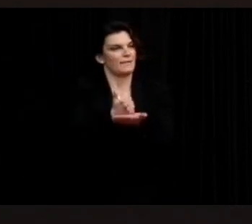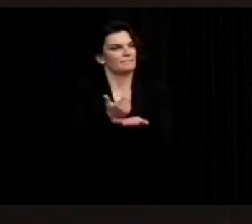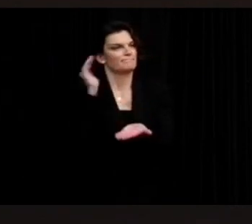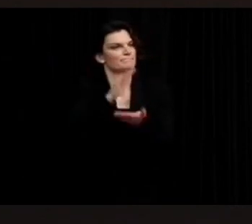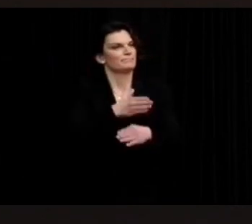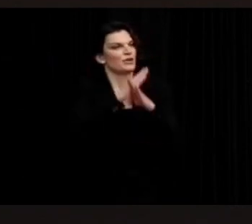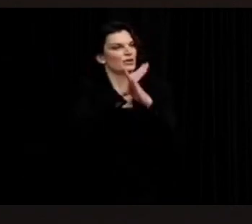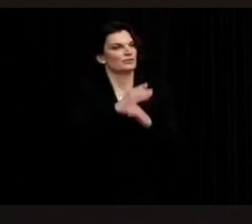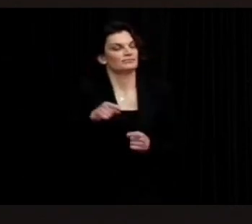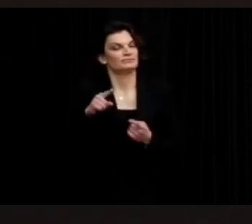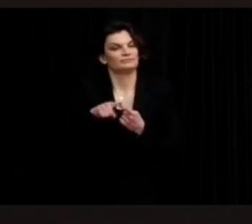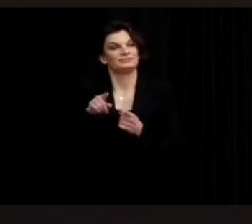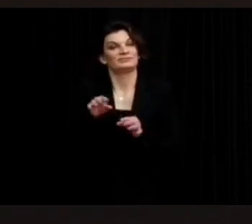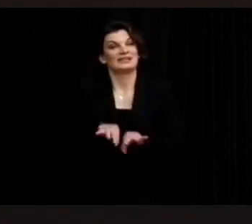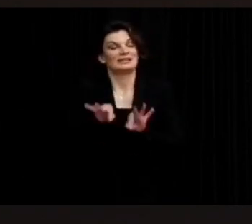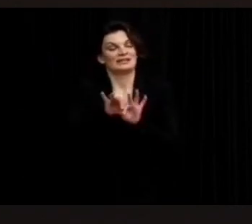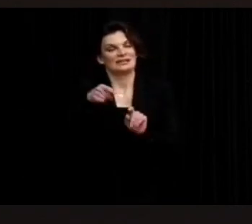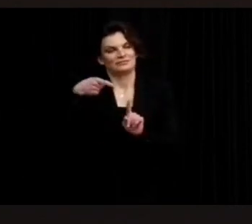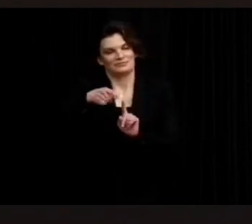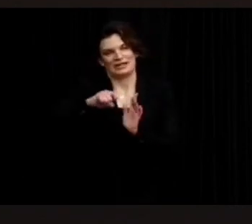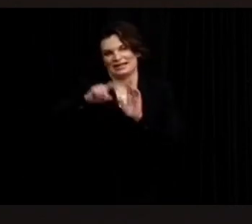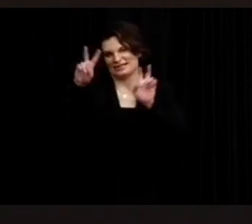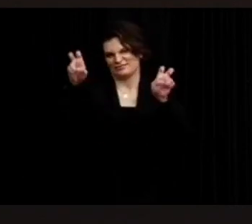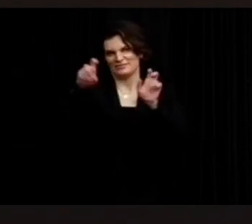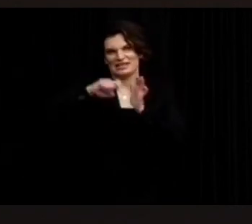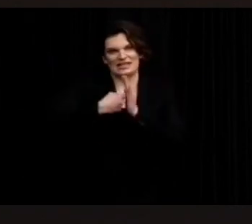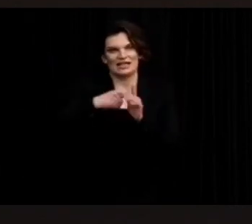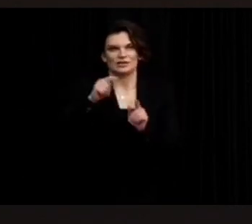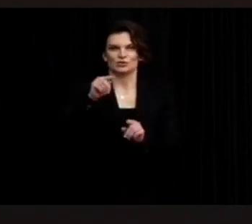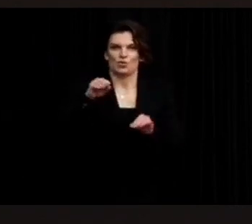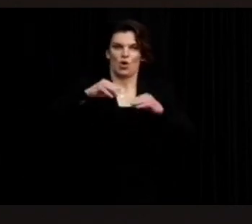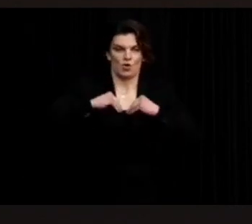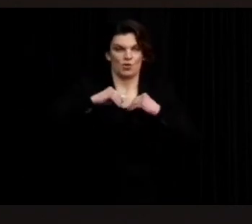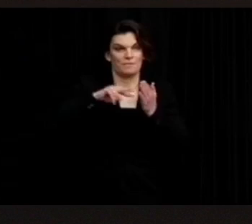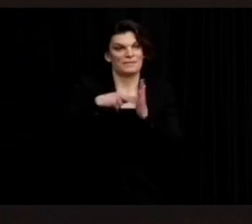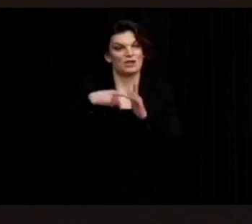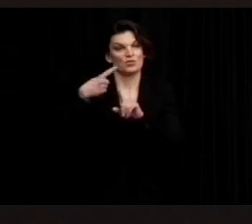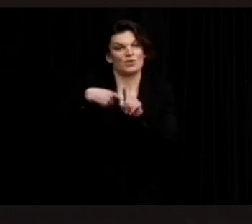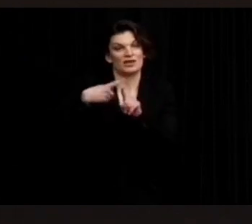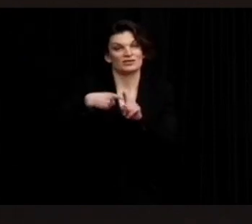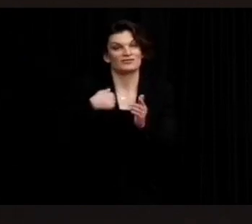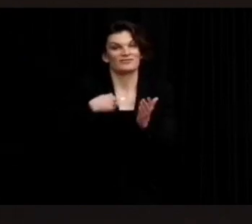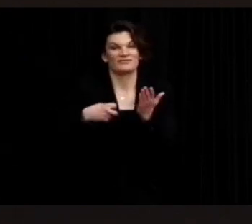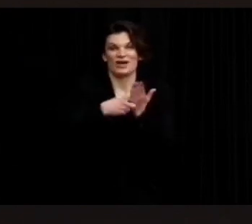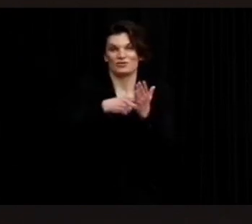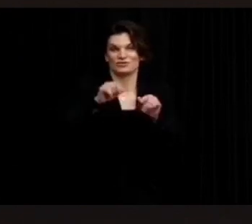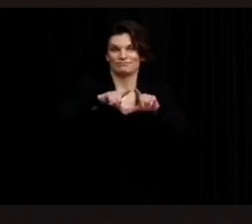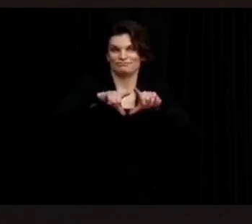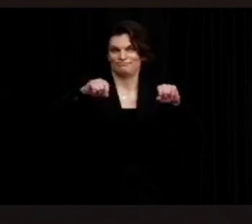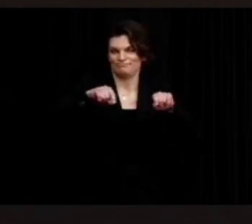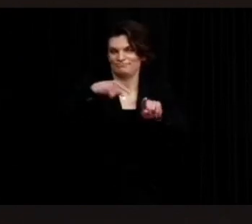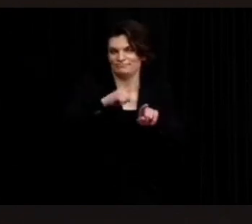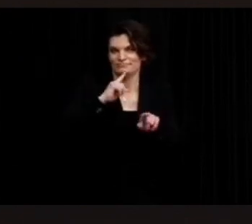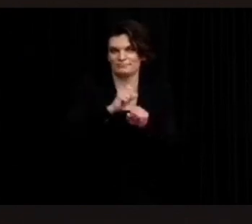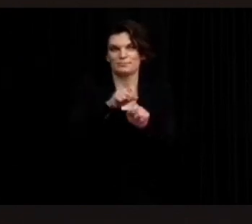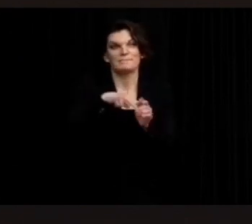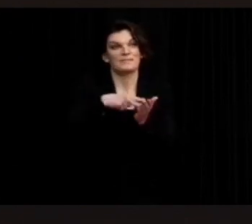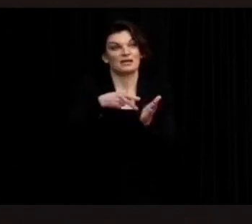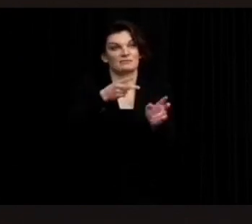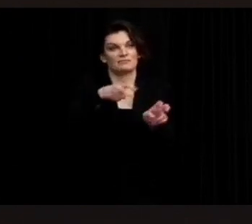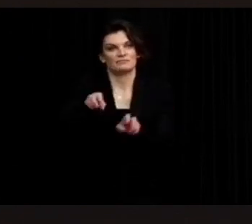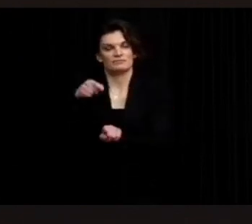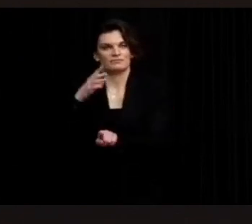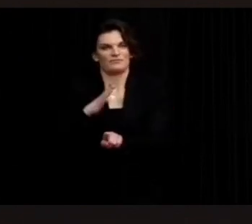Key to Own helps families with rental vouchers transfer them into home ownership vouchers, giving them